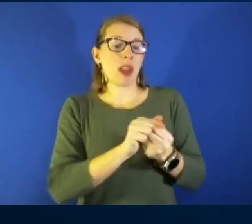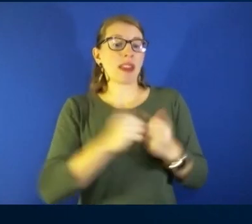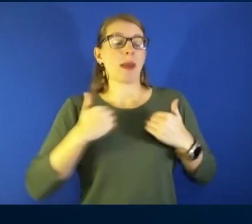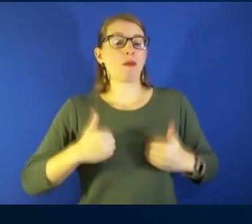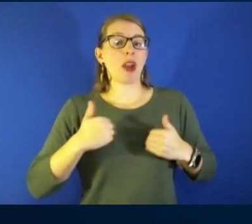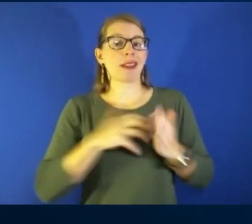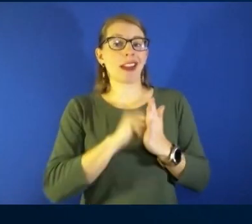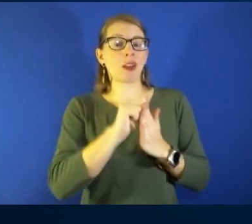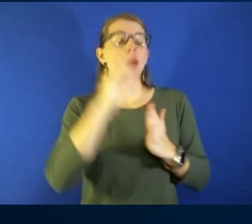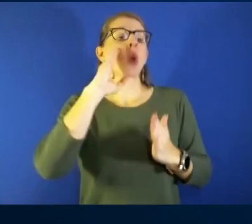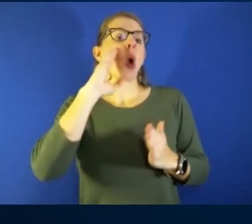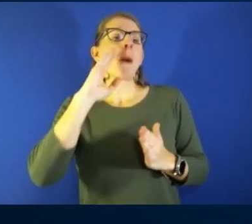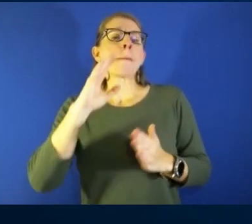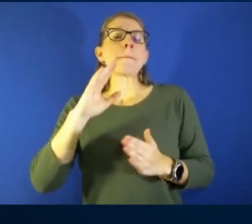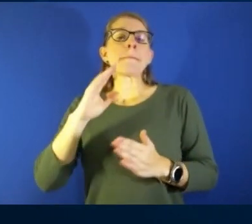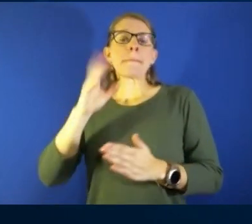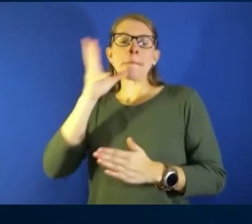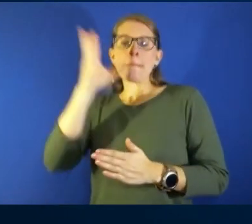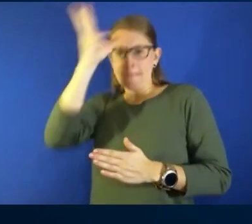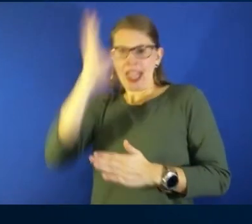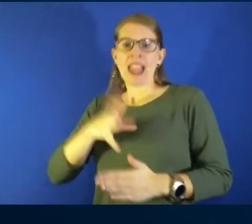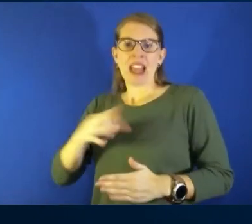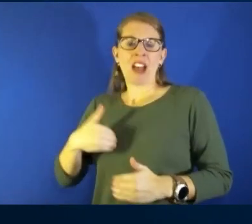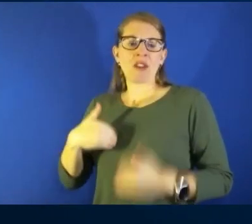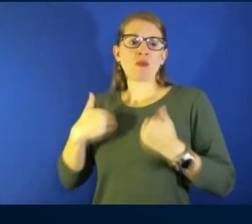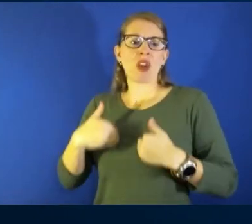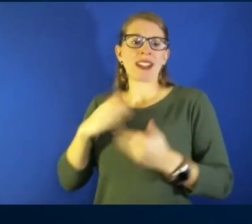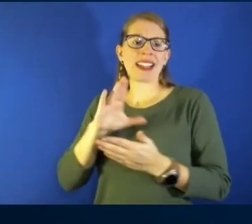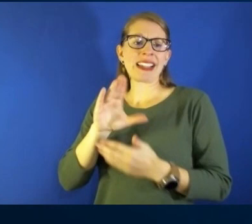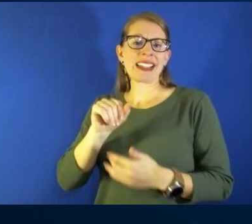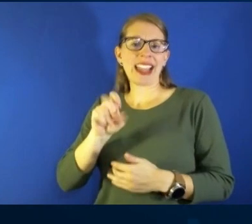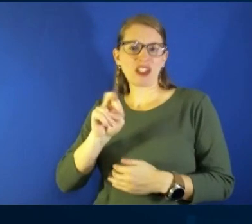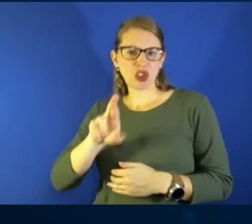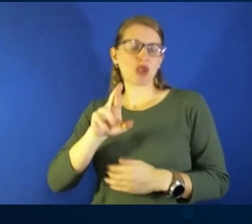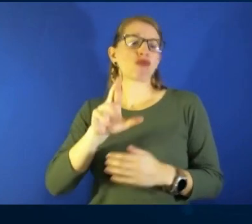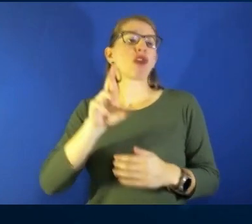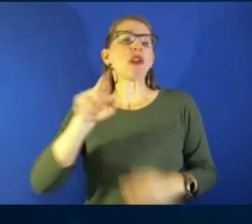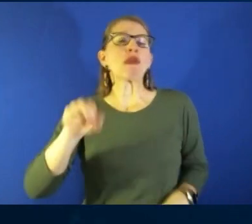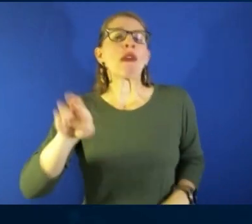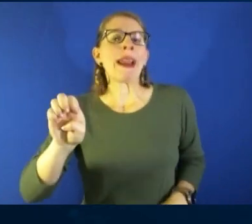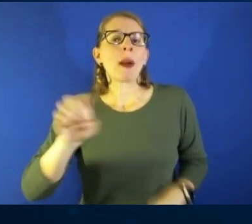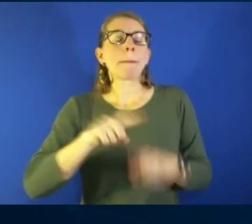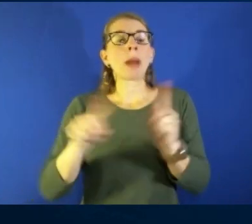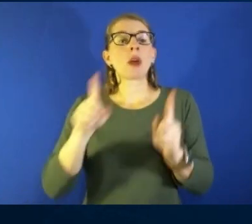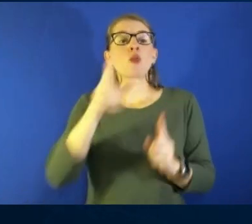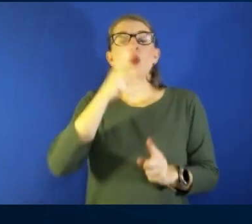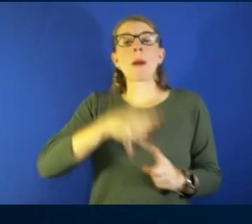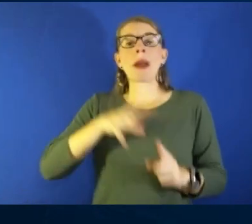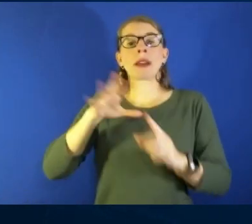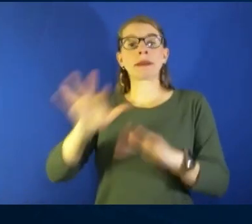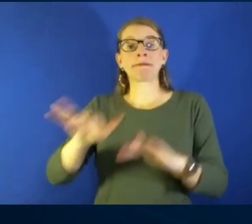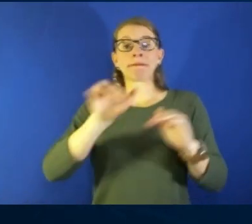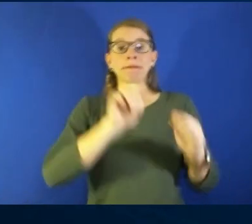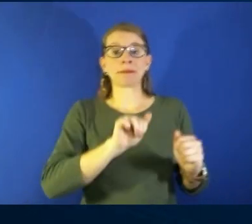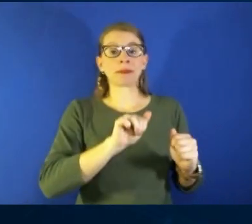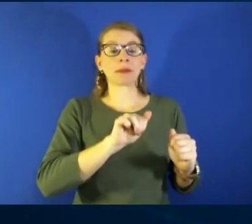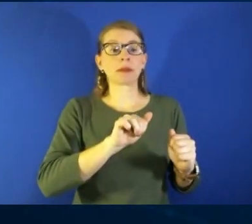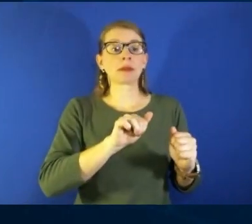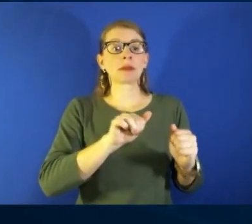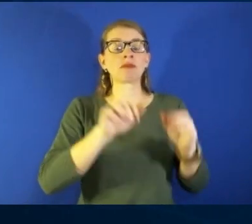breast cancer, and it is very rare. But what's it like when a woman comes out, you're able to take and ease that burden for her and say